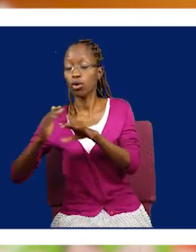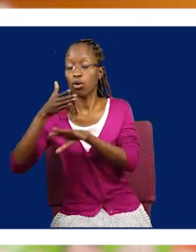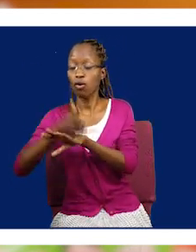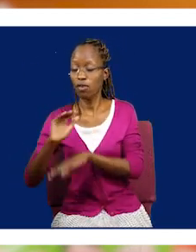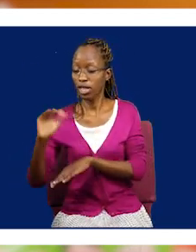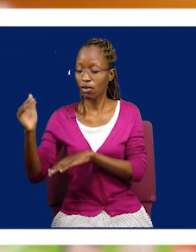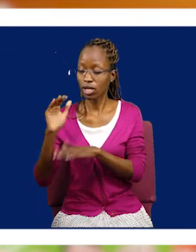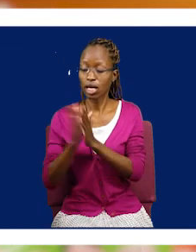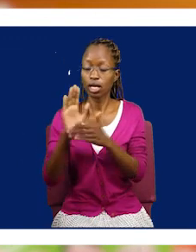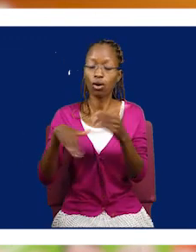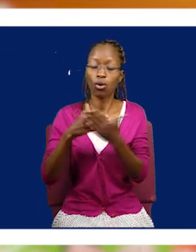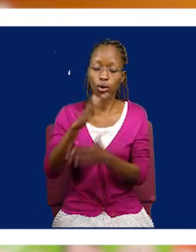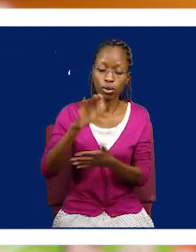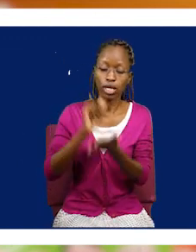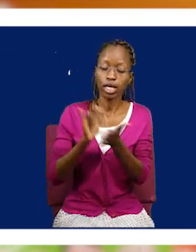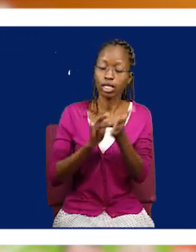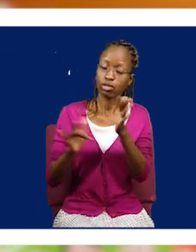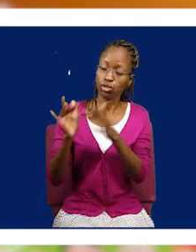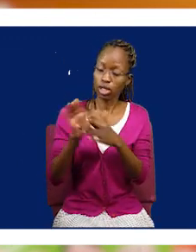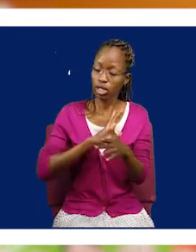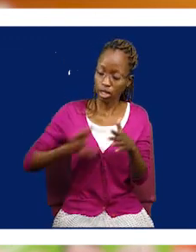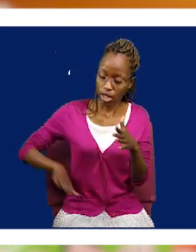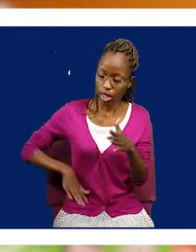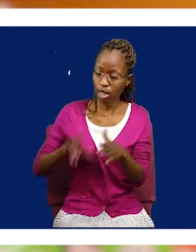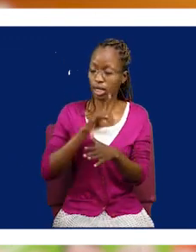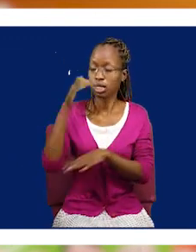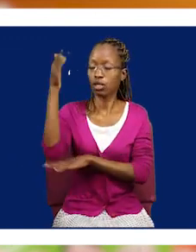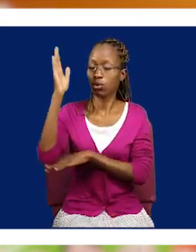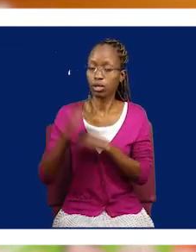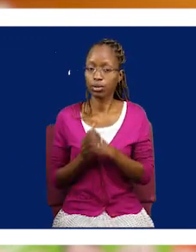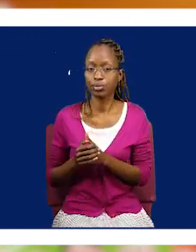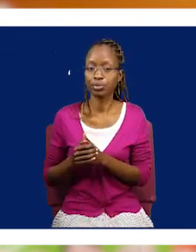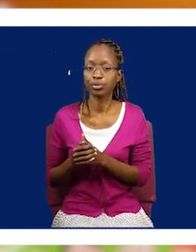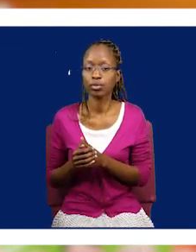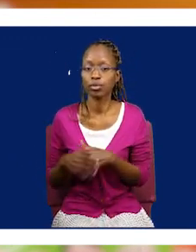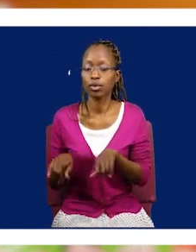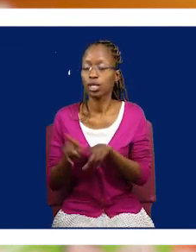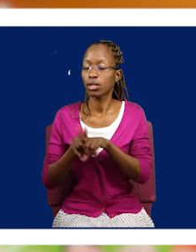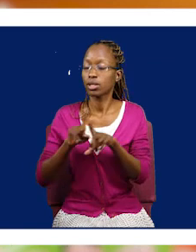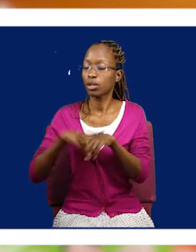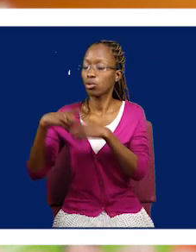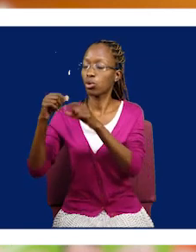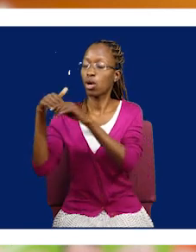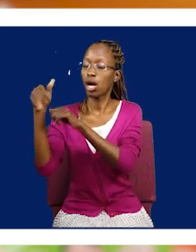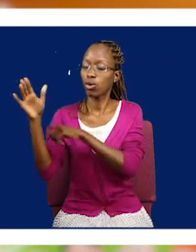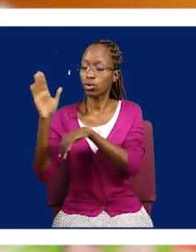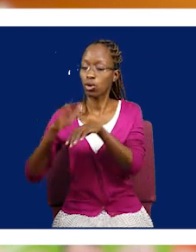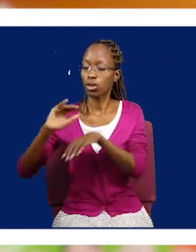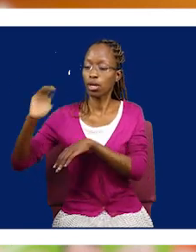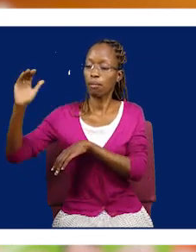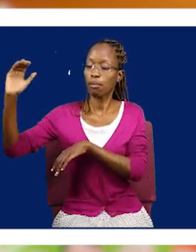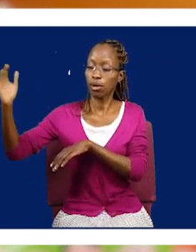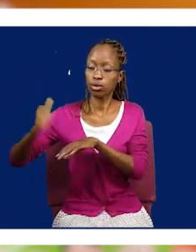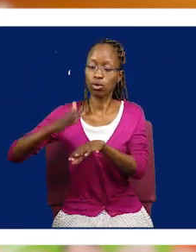the Hills, and Everywhere, that Jesus Christ is God. So as you go out on the